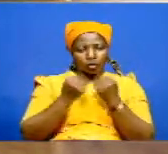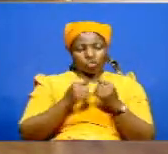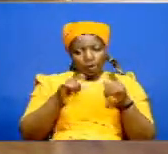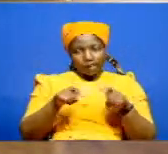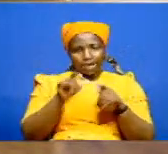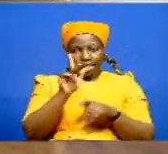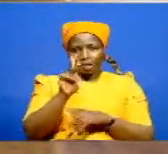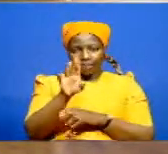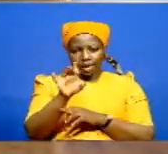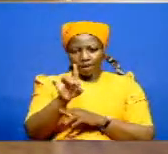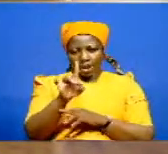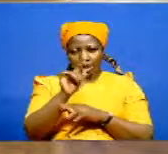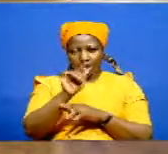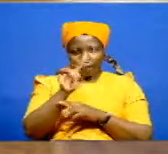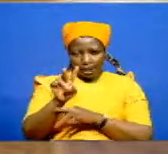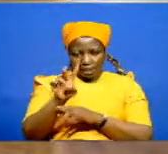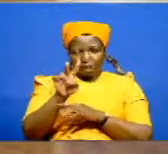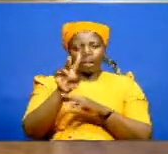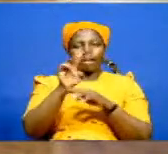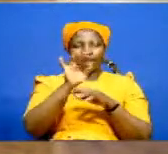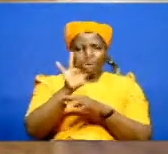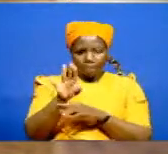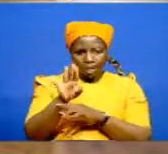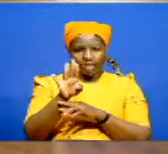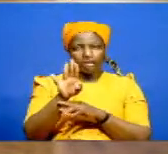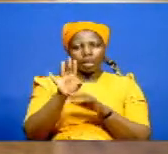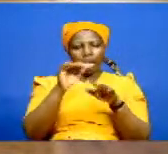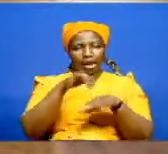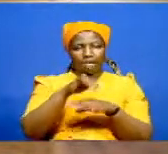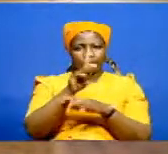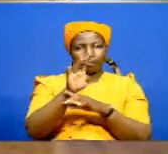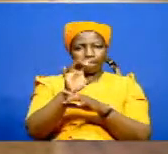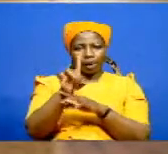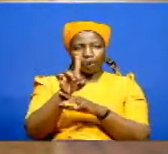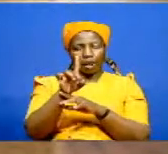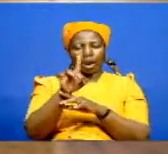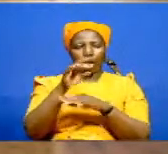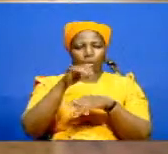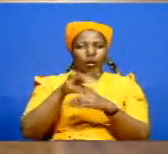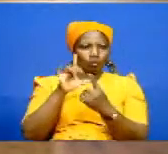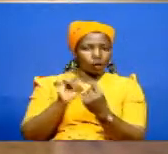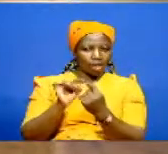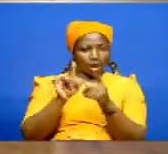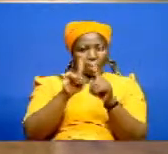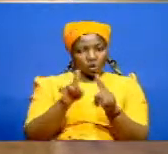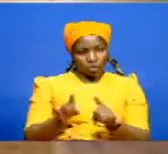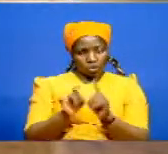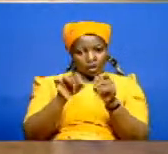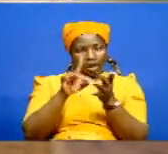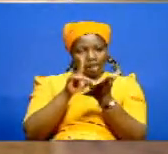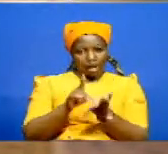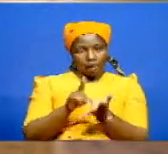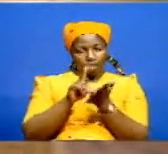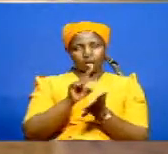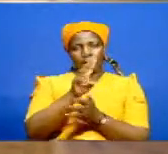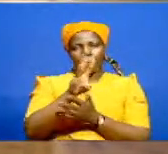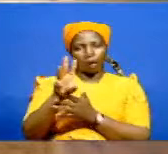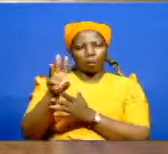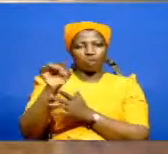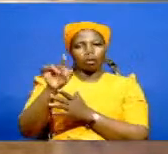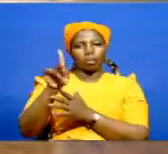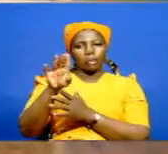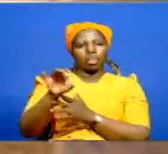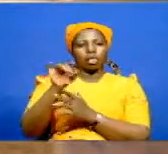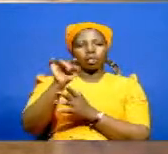platforms, KBC Channel 1 TV on Facebook, at KBC Channel 1 on Twitter. You can also log on to